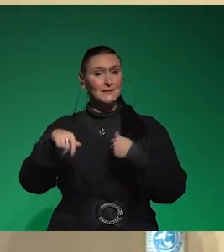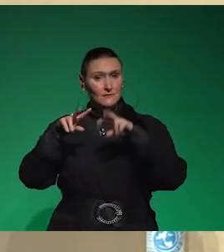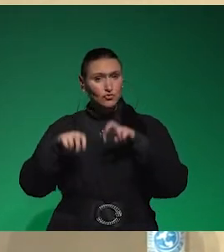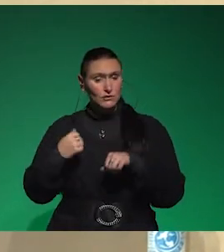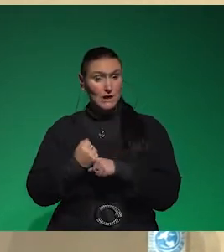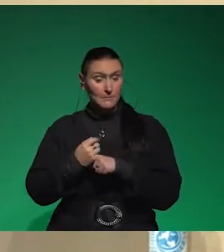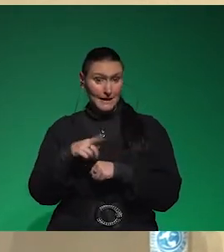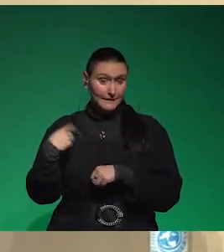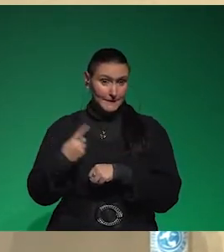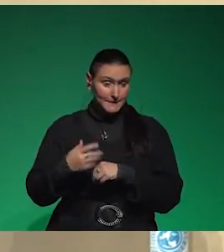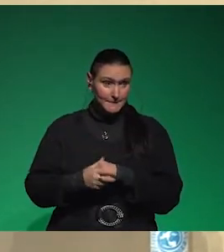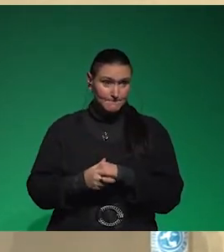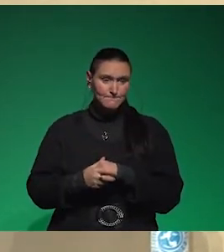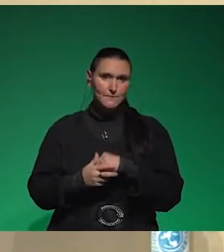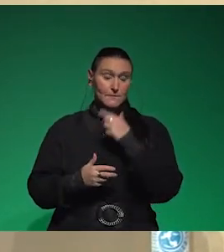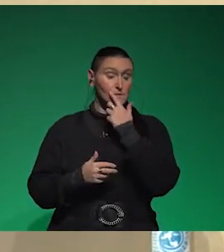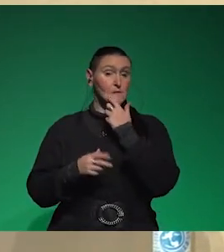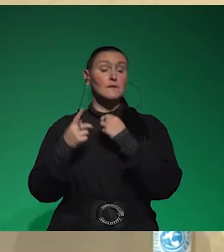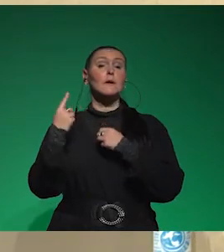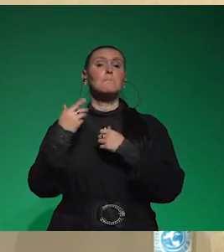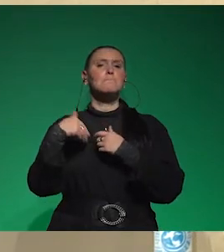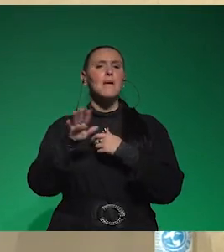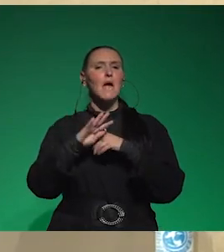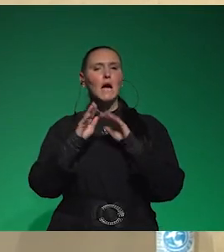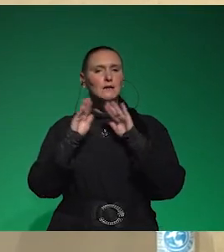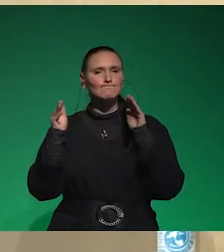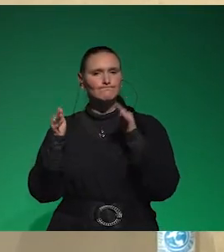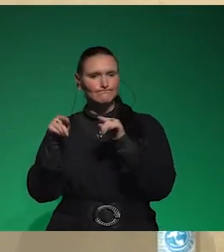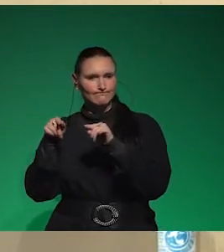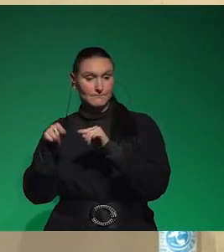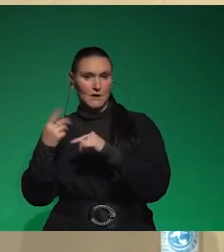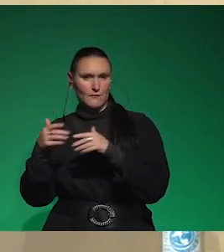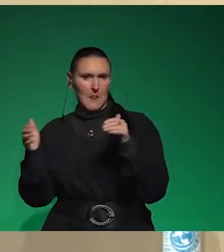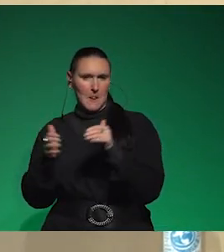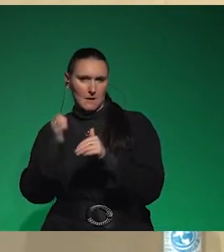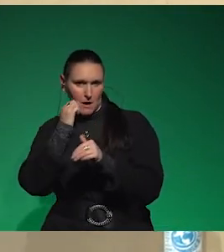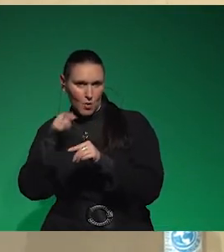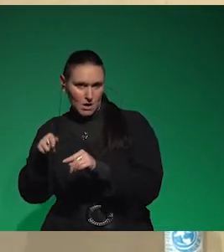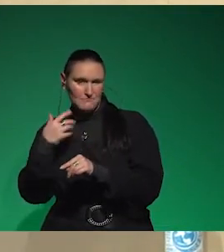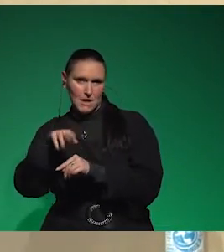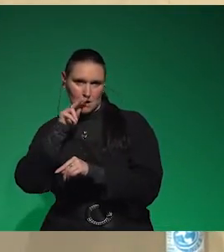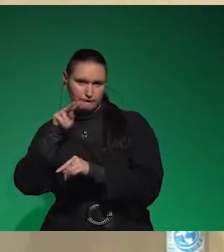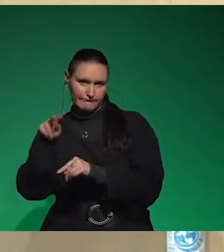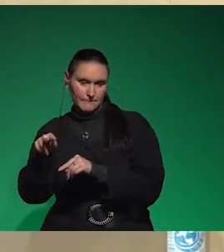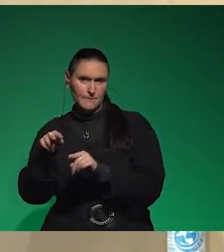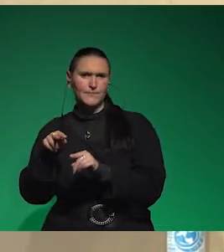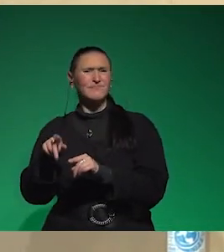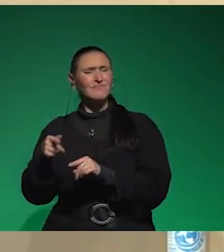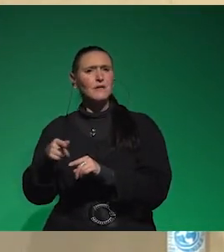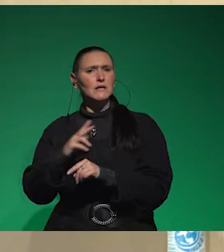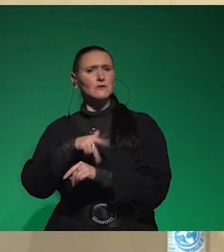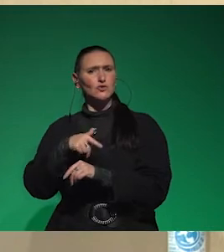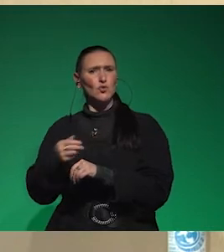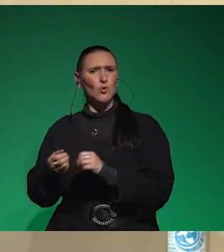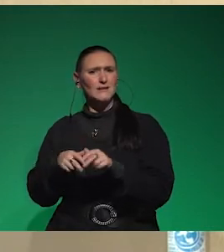interesting also from a socioeconomic point of view. I mean, as scientists, our main output are our